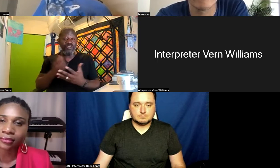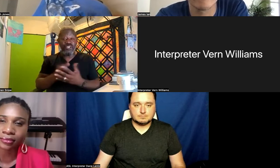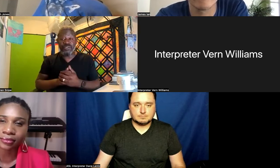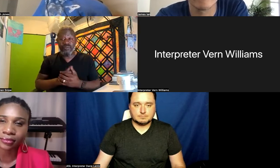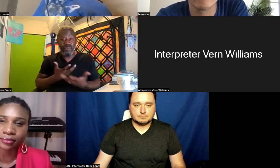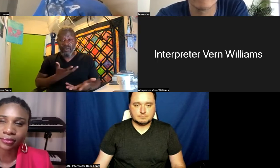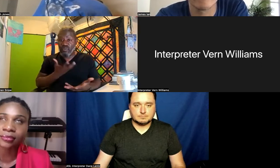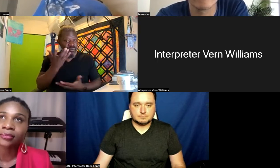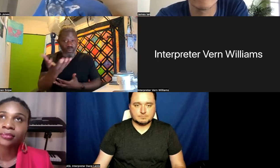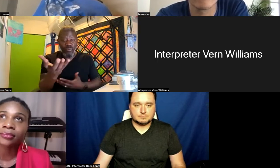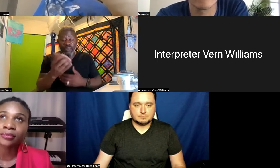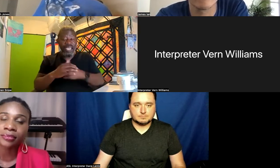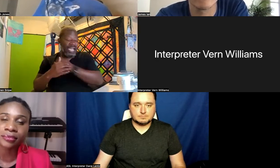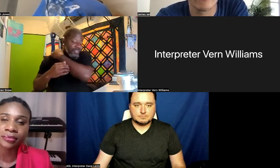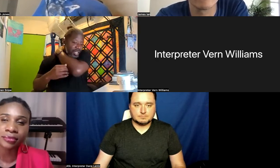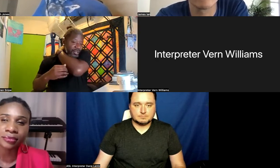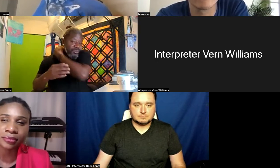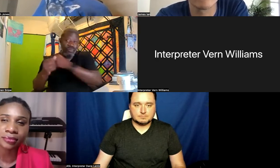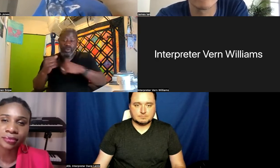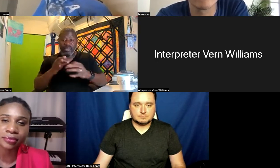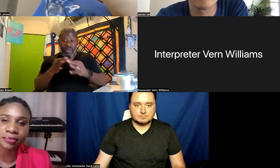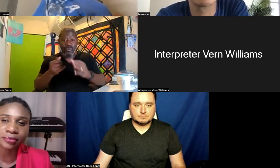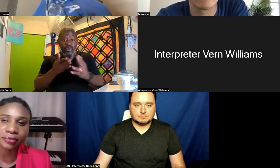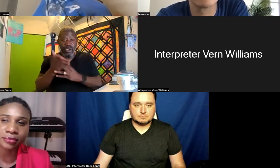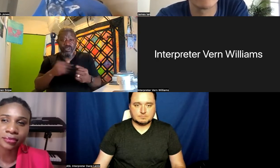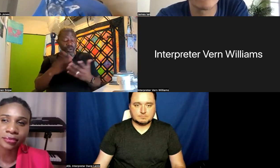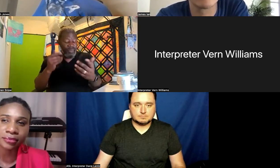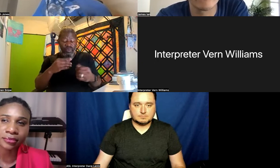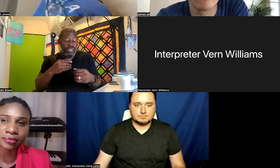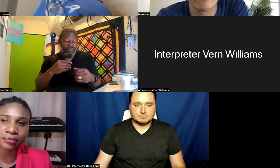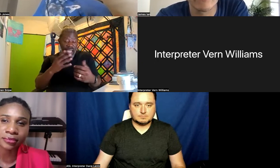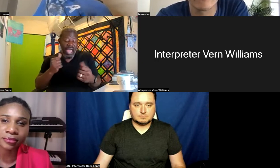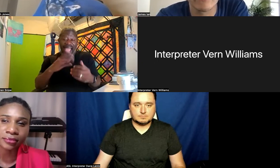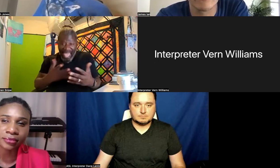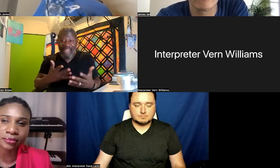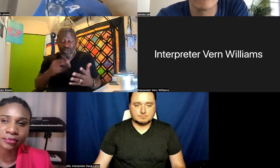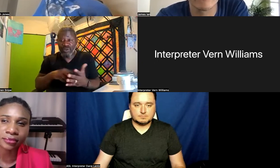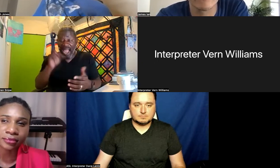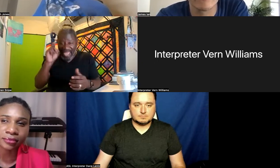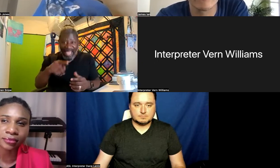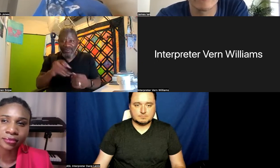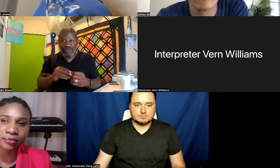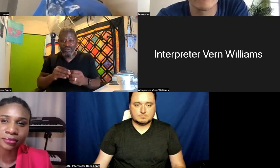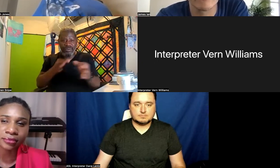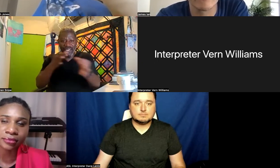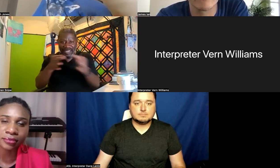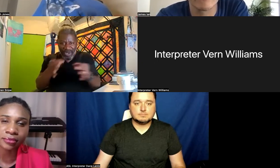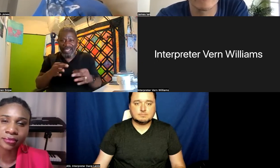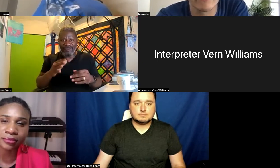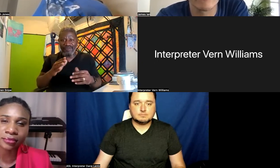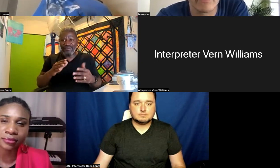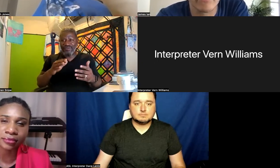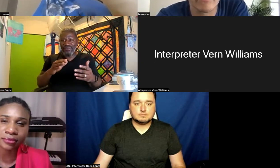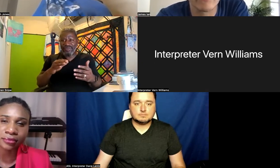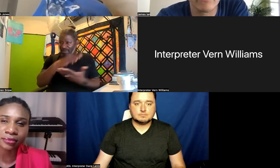deaf culture. We bring it out there. We explain what we go through. I mean, I have to